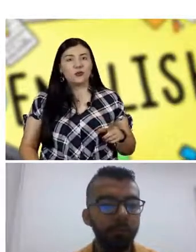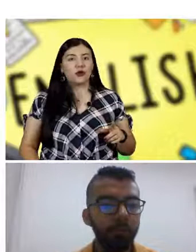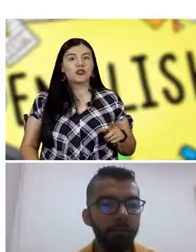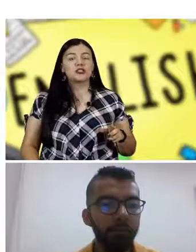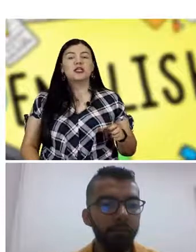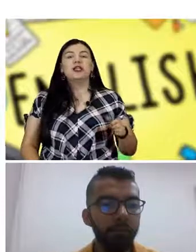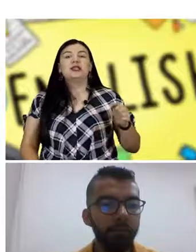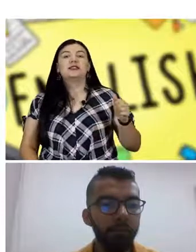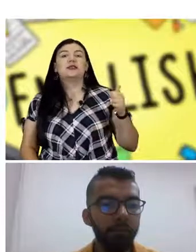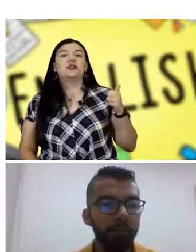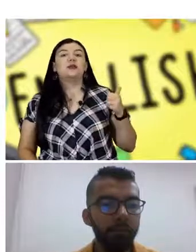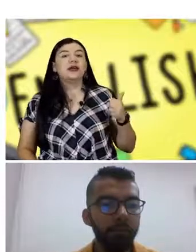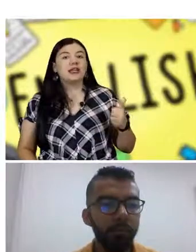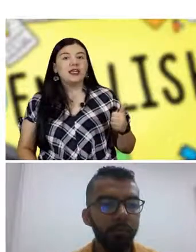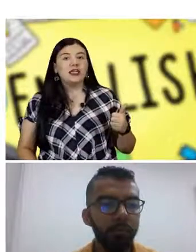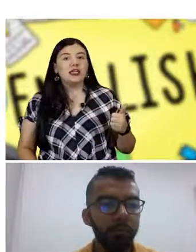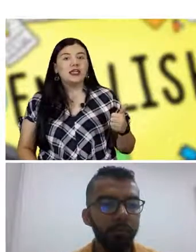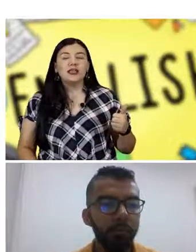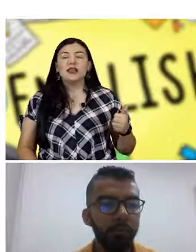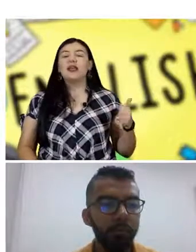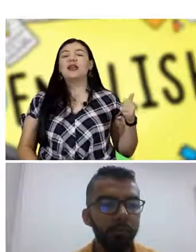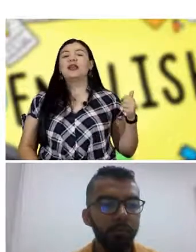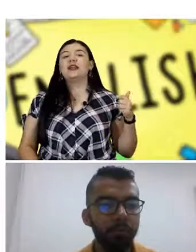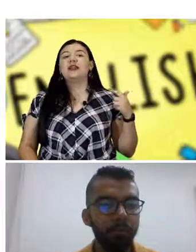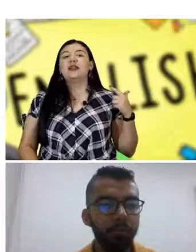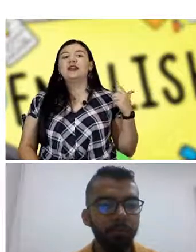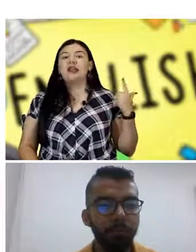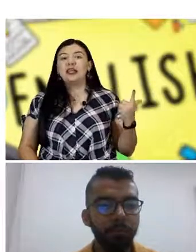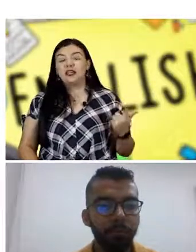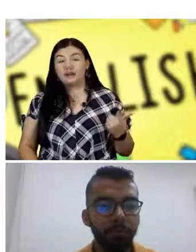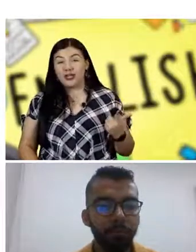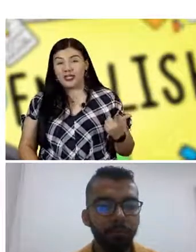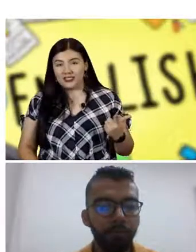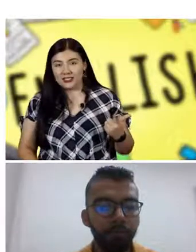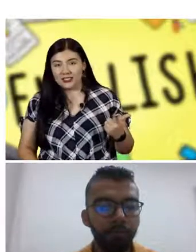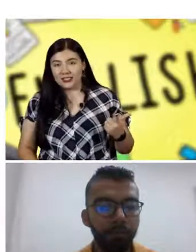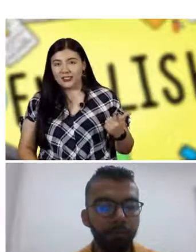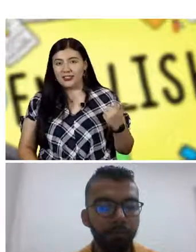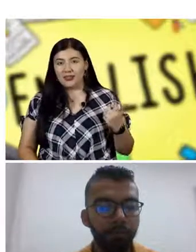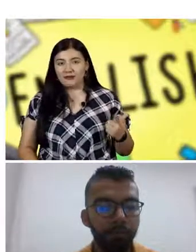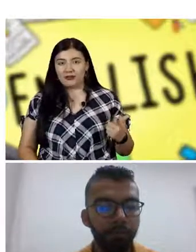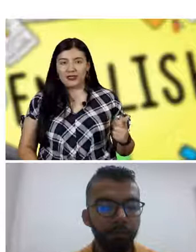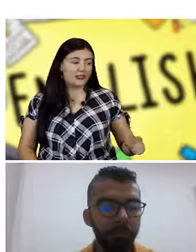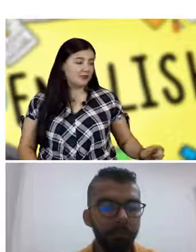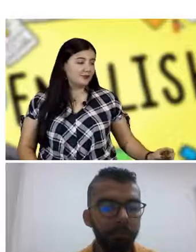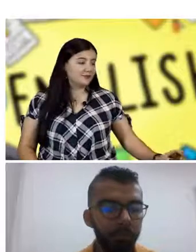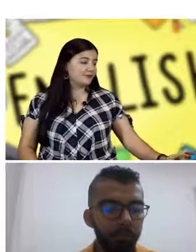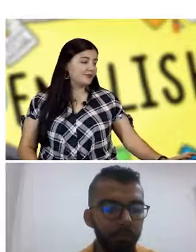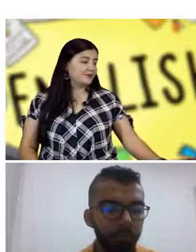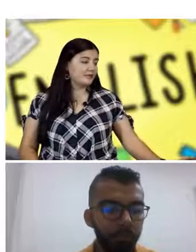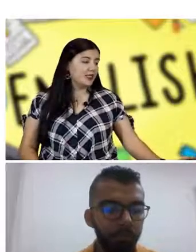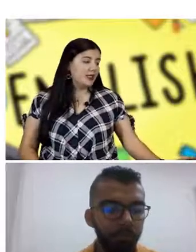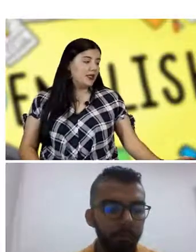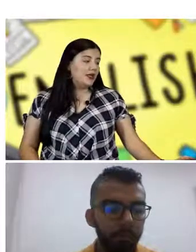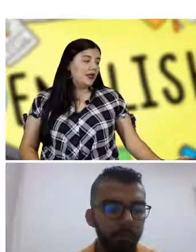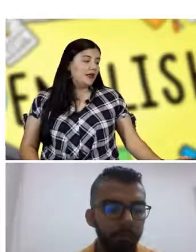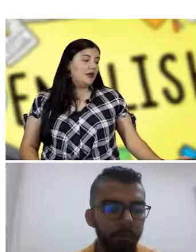these two words. Stomachache and earache. Earache.